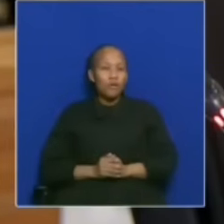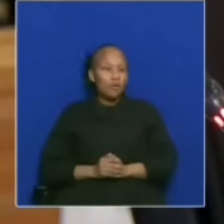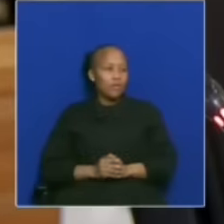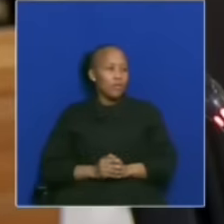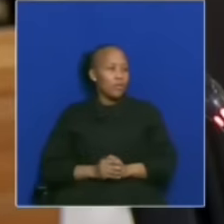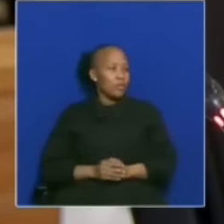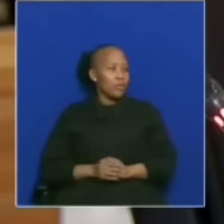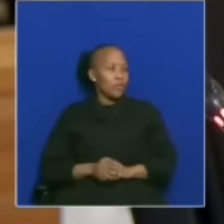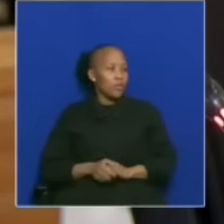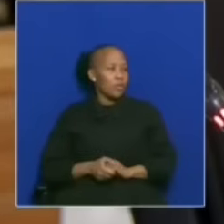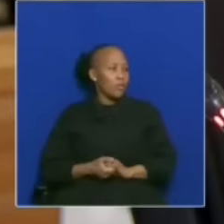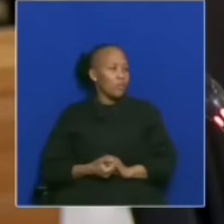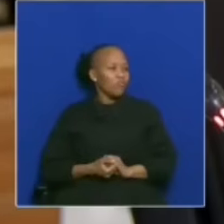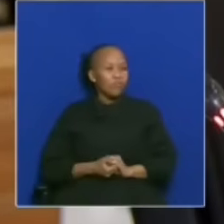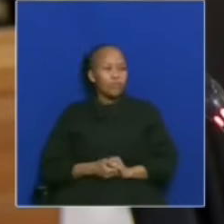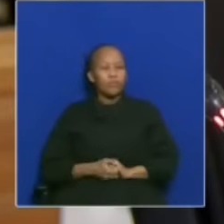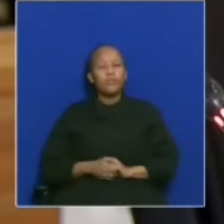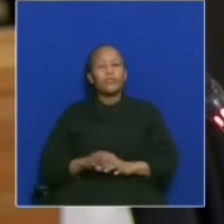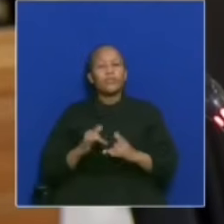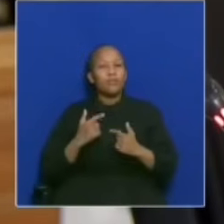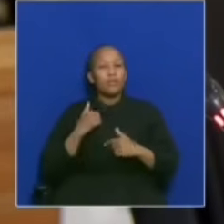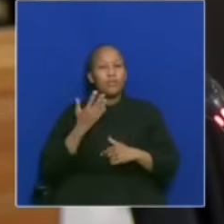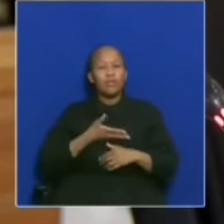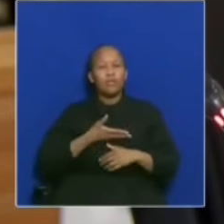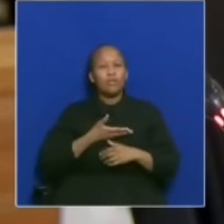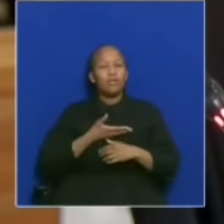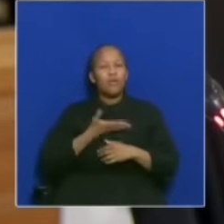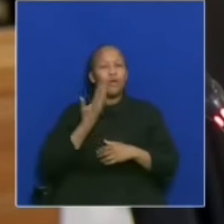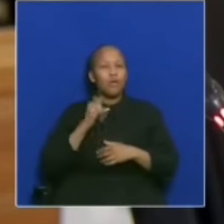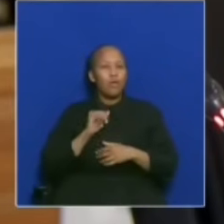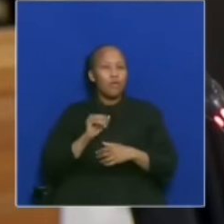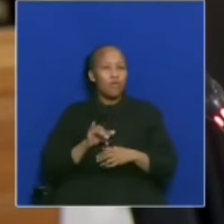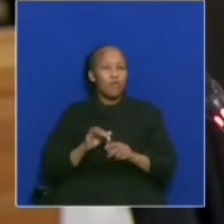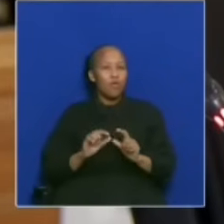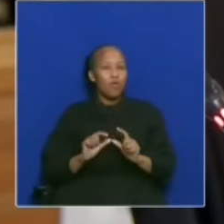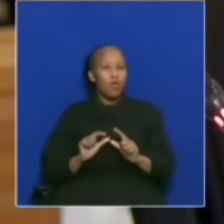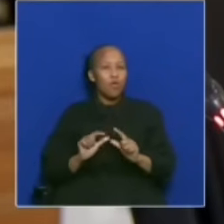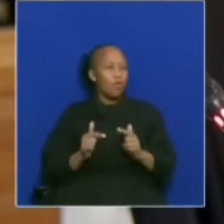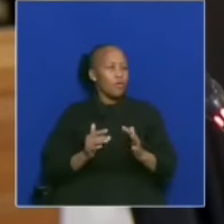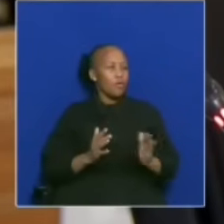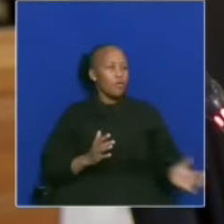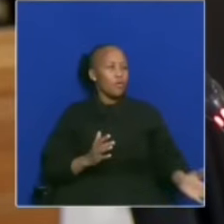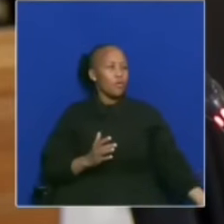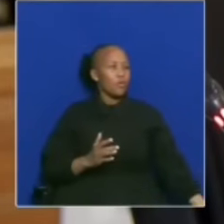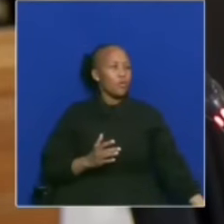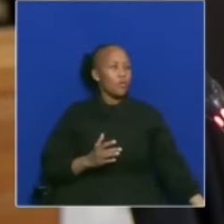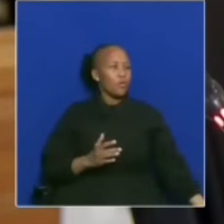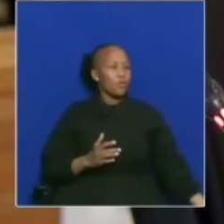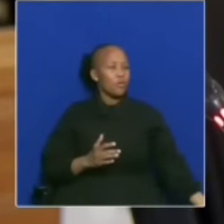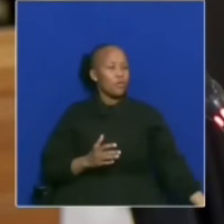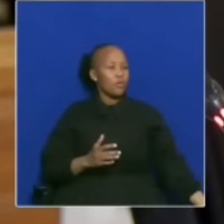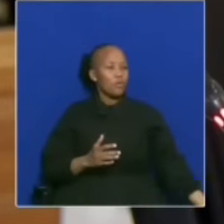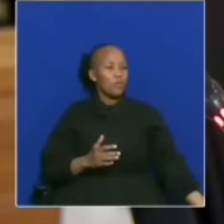I don't know, Commissioners, if you see 3428, if you can get to